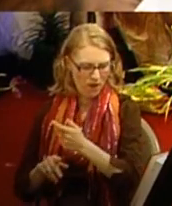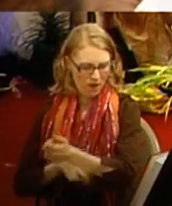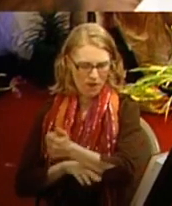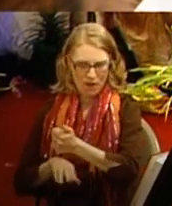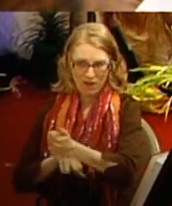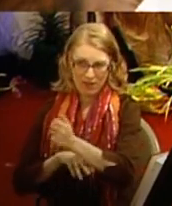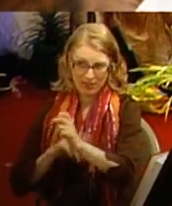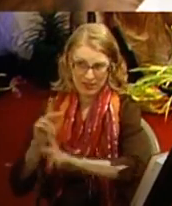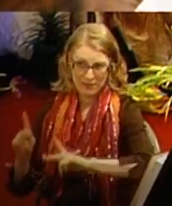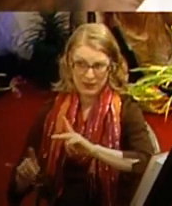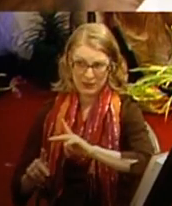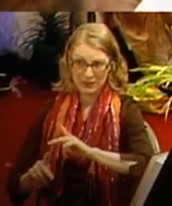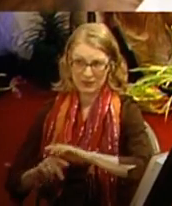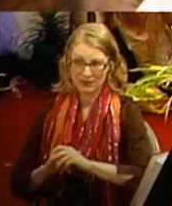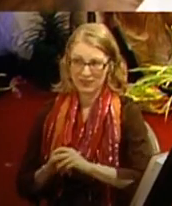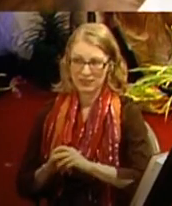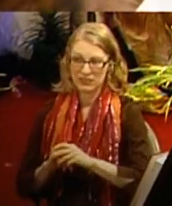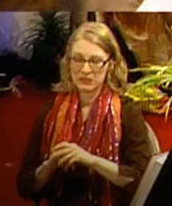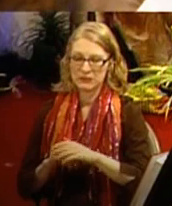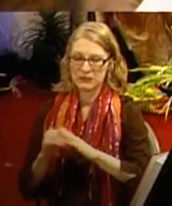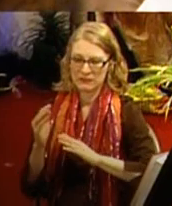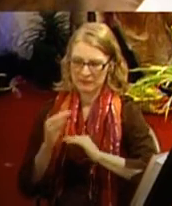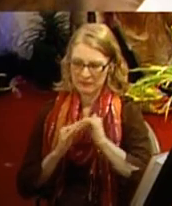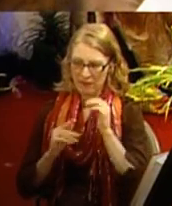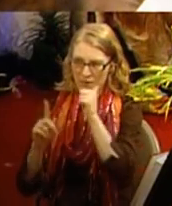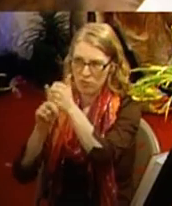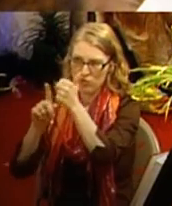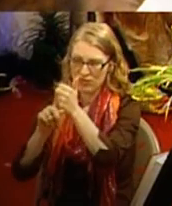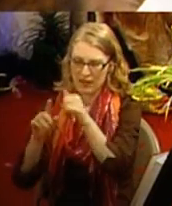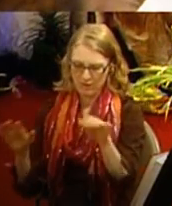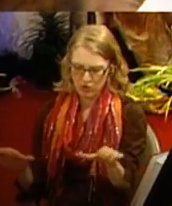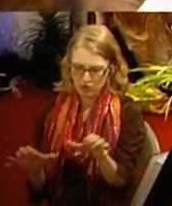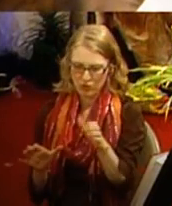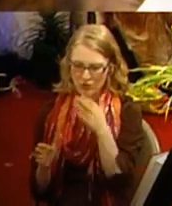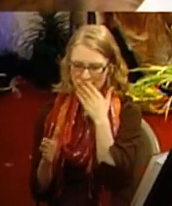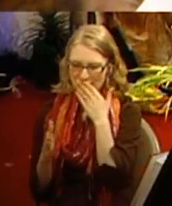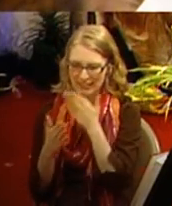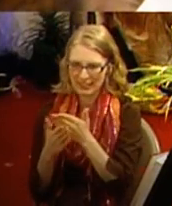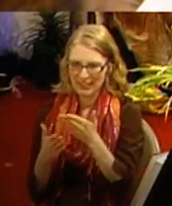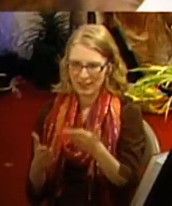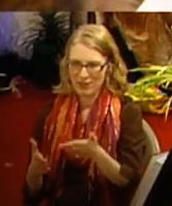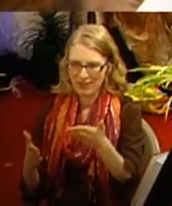are out there reassuring yourself that you're doing a good thing.